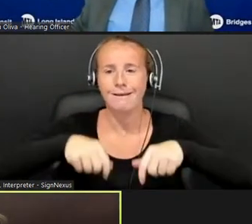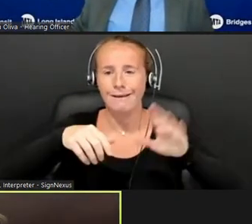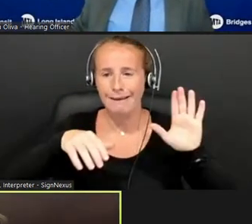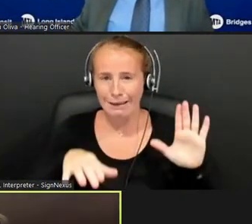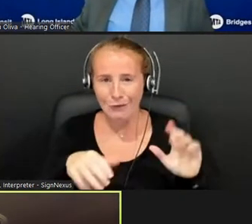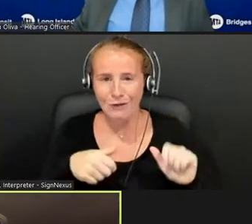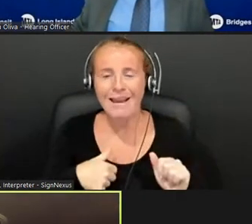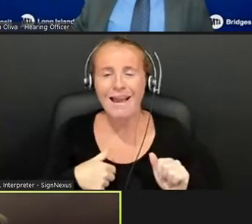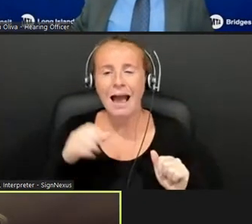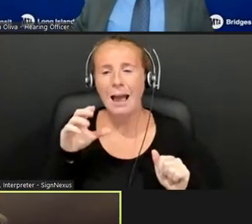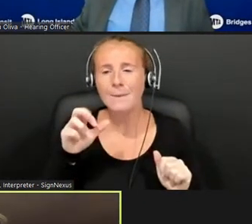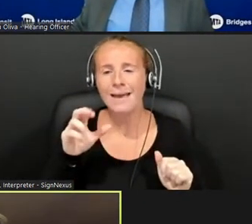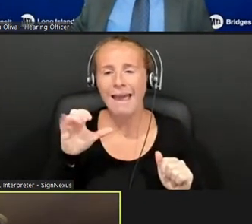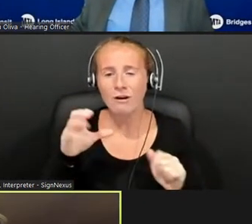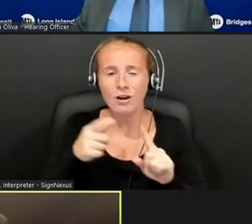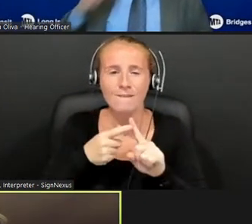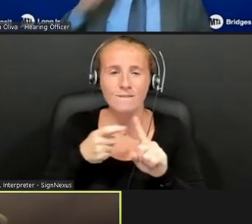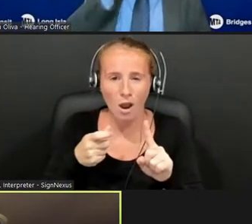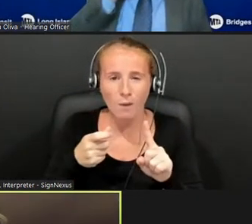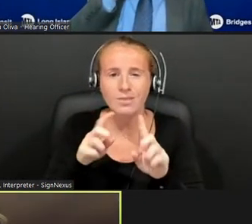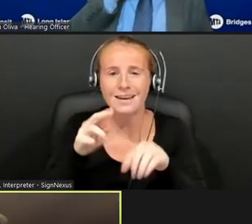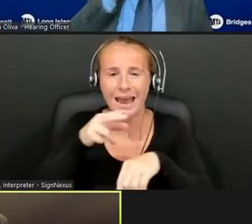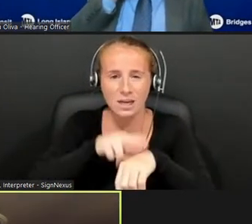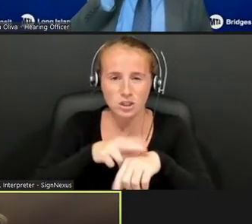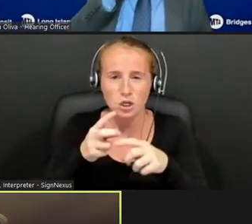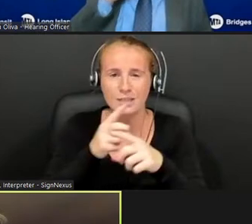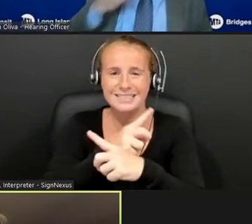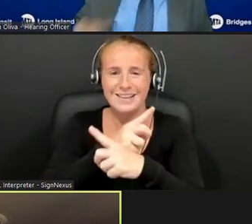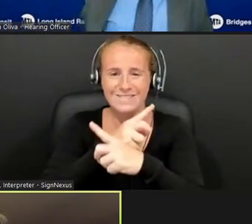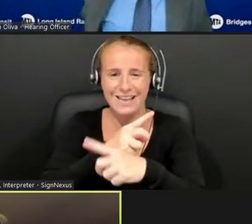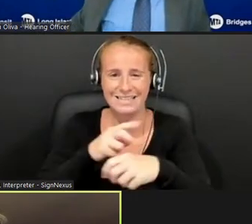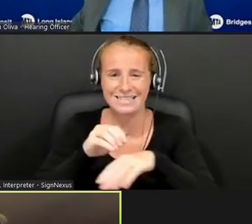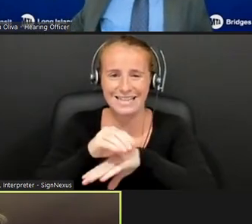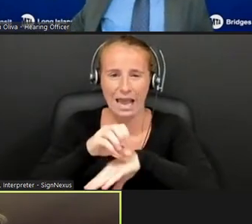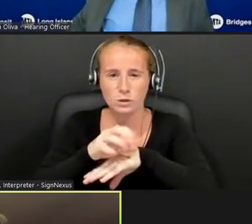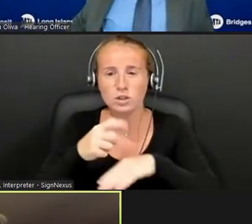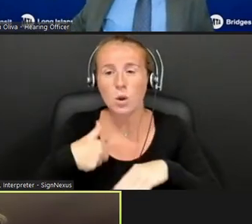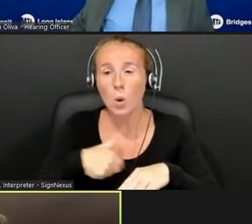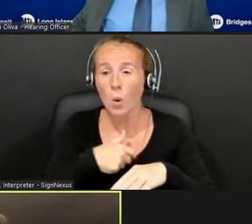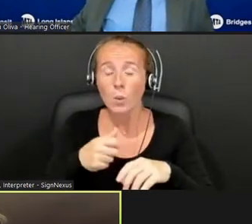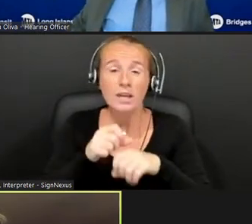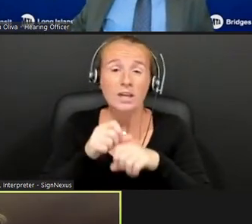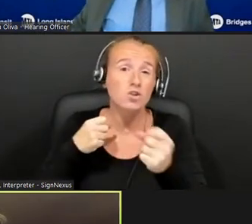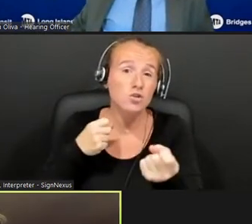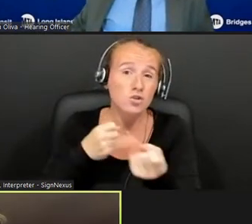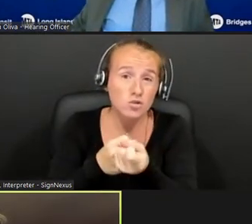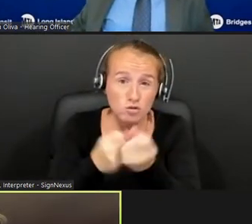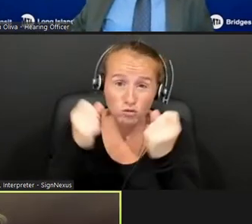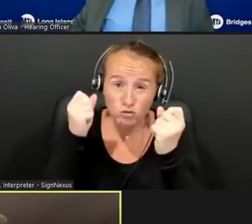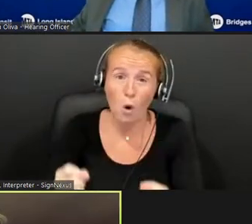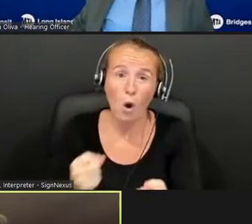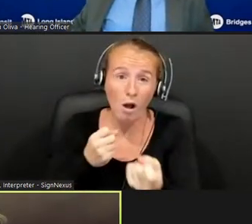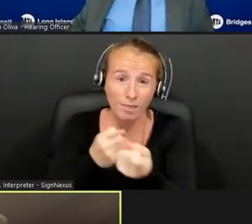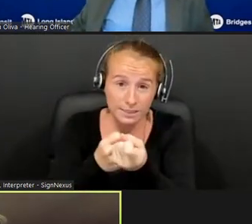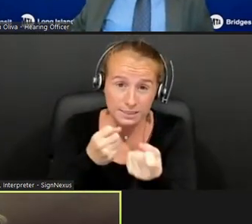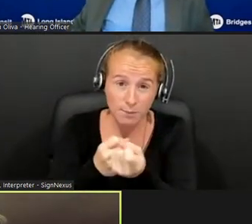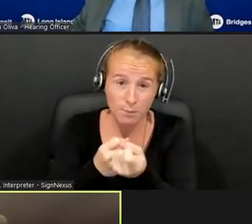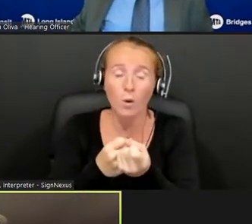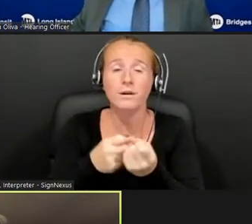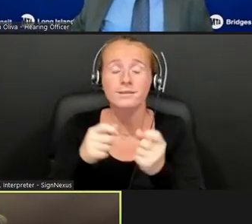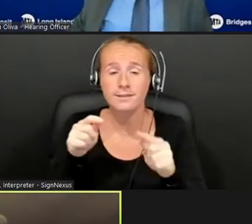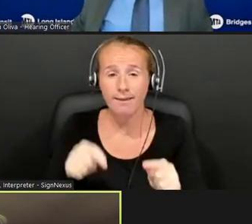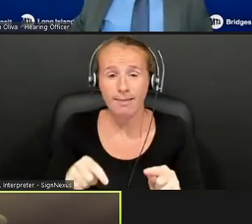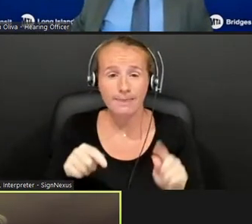resources defense Council and nrdc strongly supports the proposed congestion pricing strategy that's the subject of these hearings